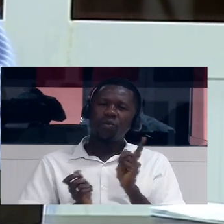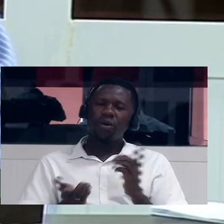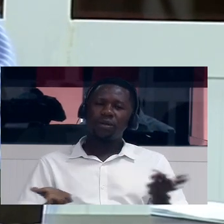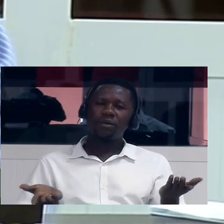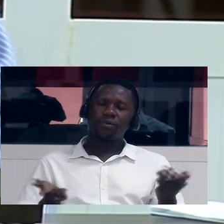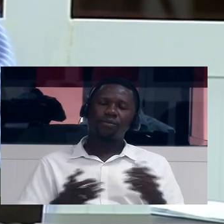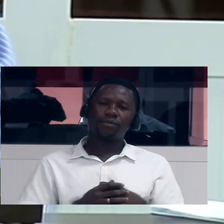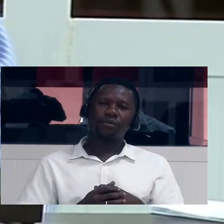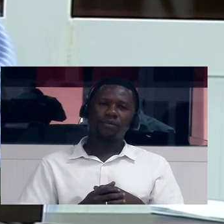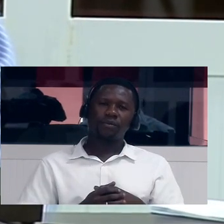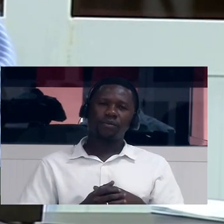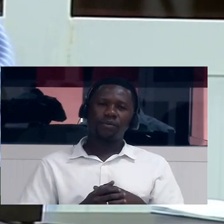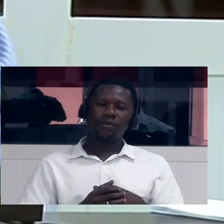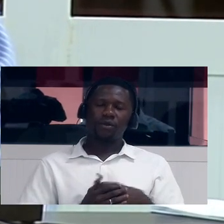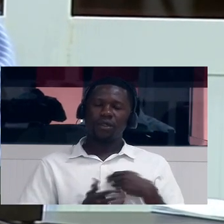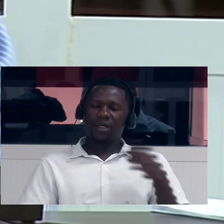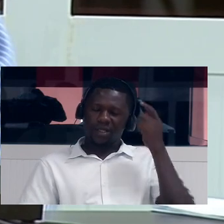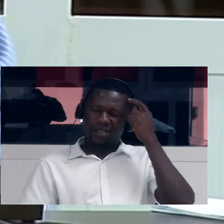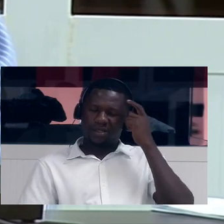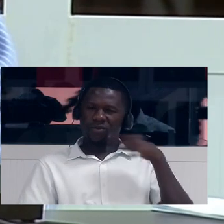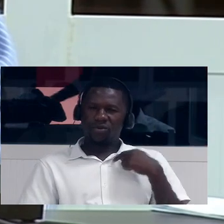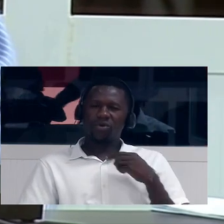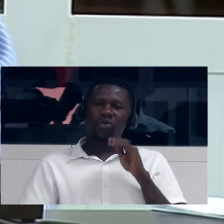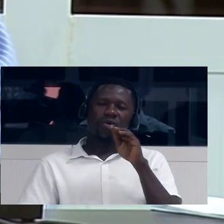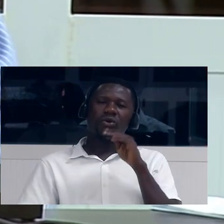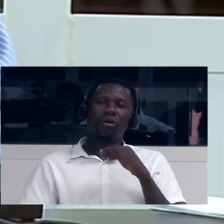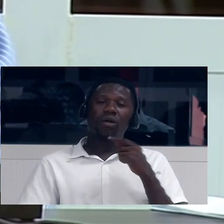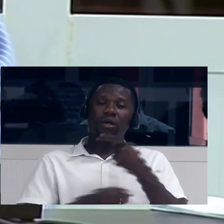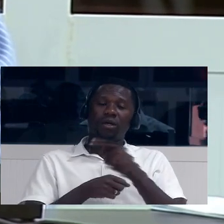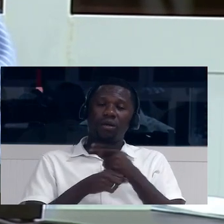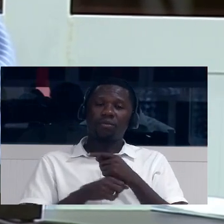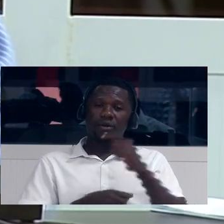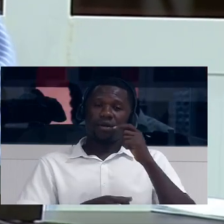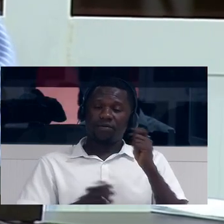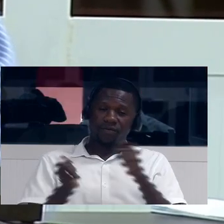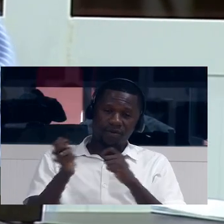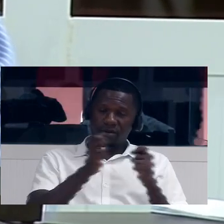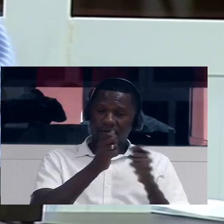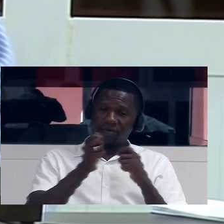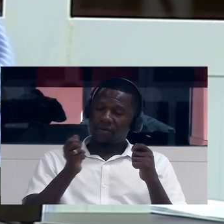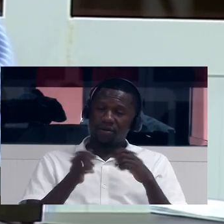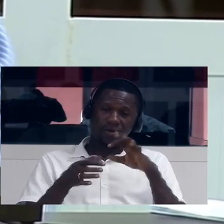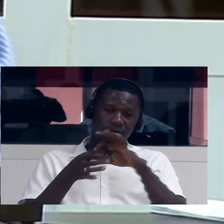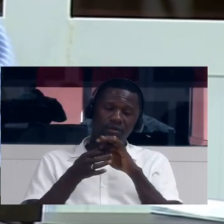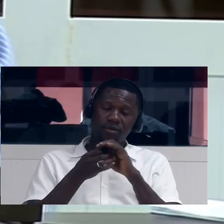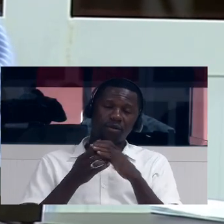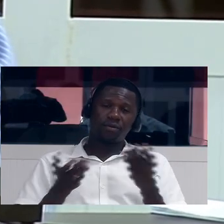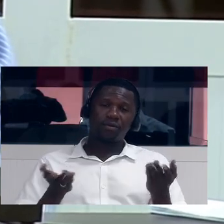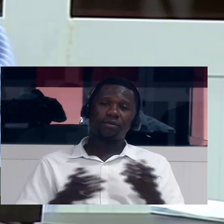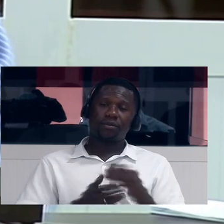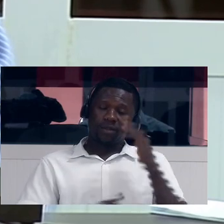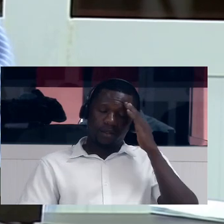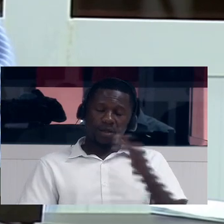I think it was called the Gambia Fire Services. Yeah, good. Thank you very much. Could